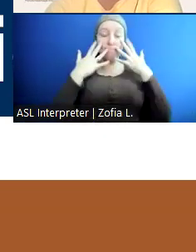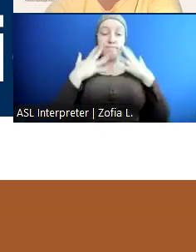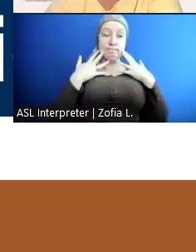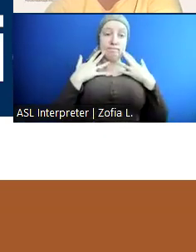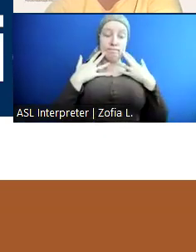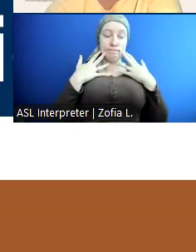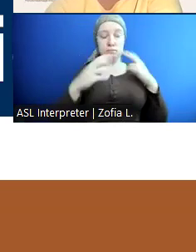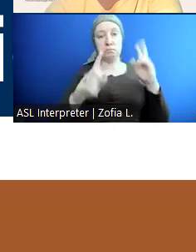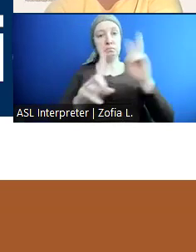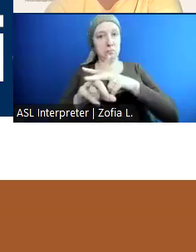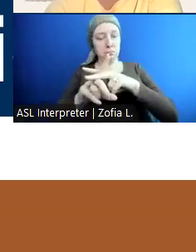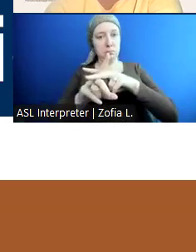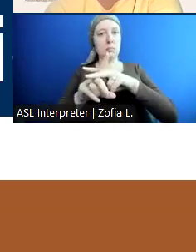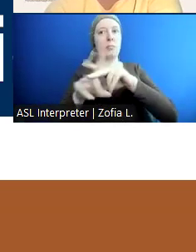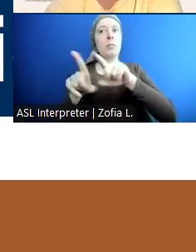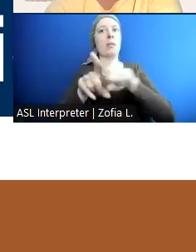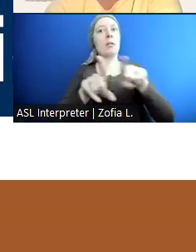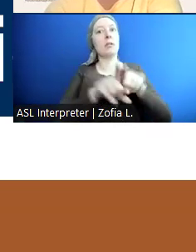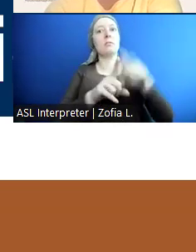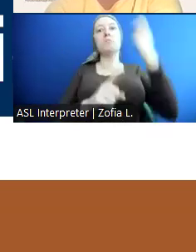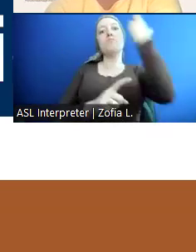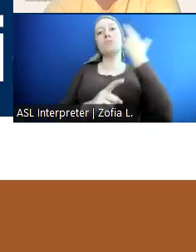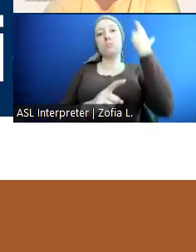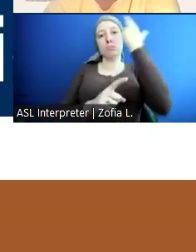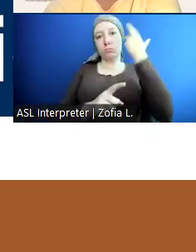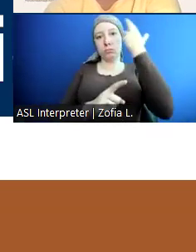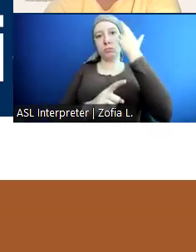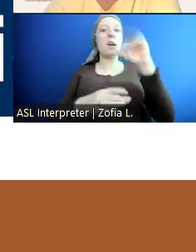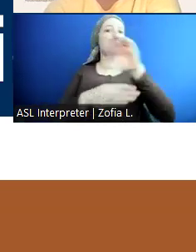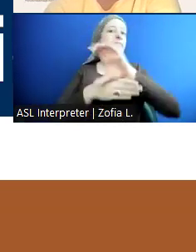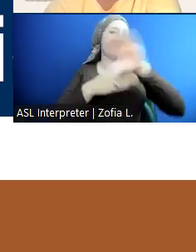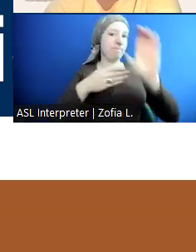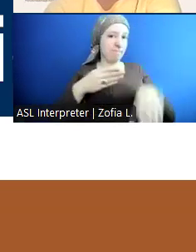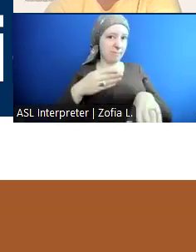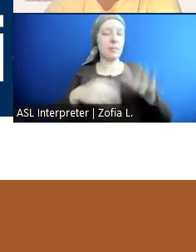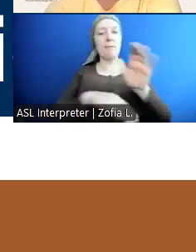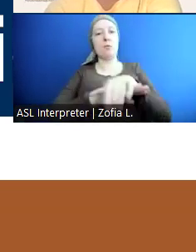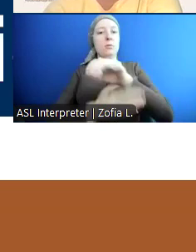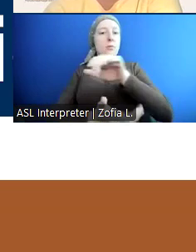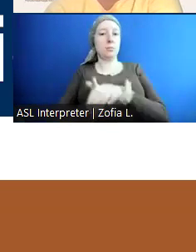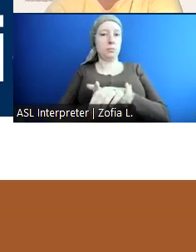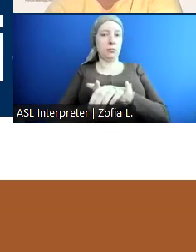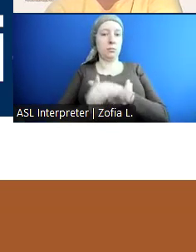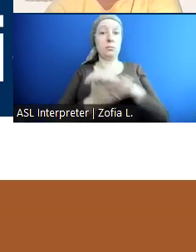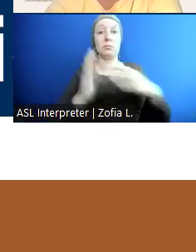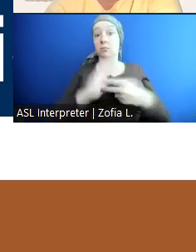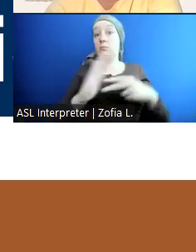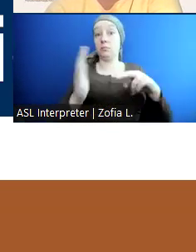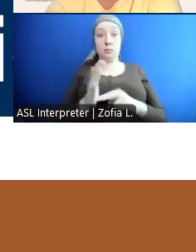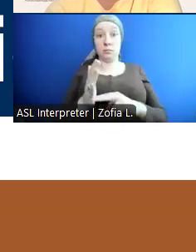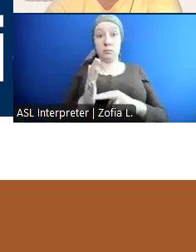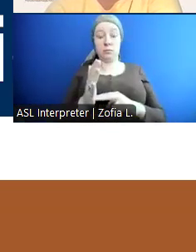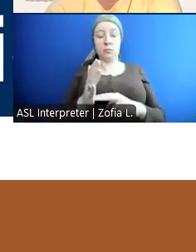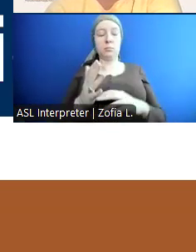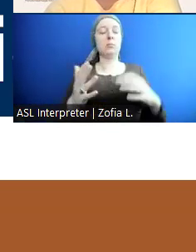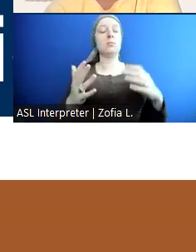be used as a cause and also a consequence of forced marriage. And what I mean by this is